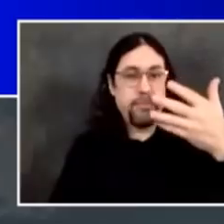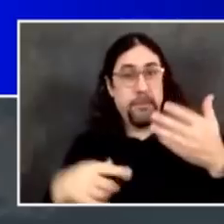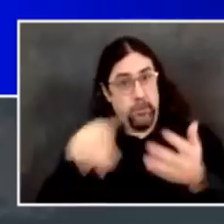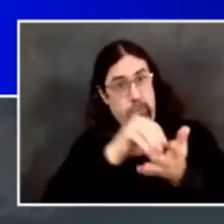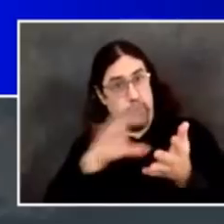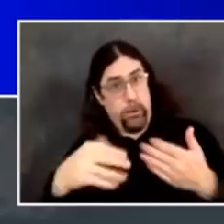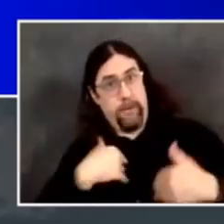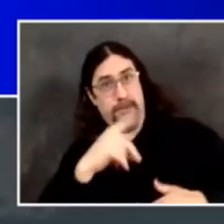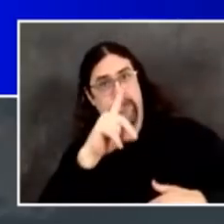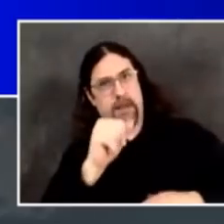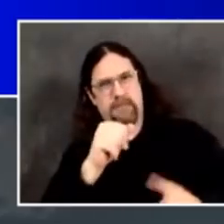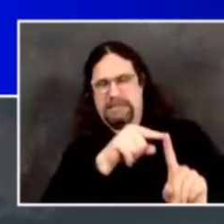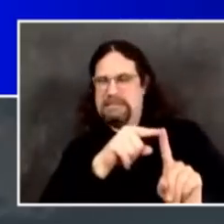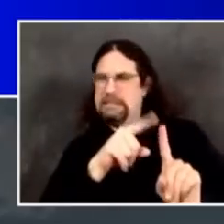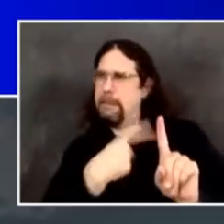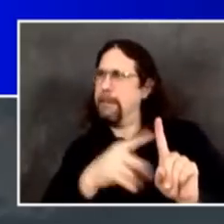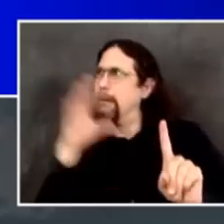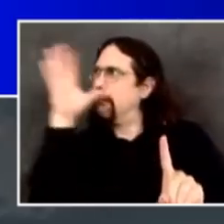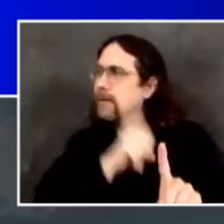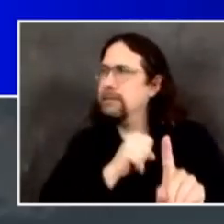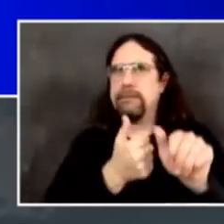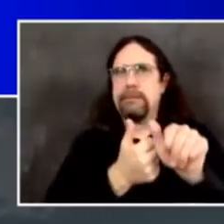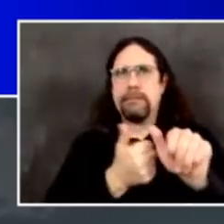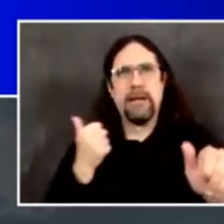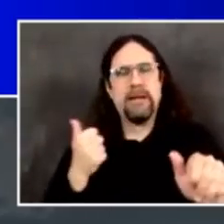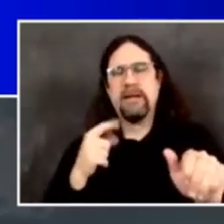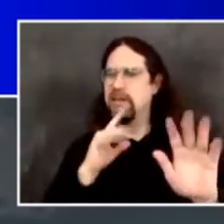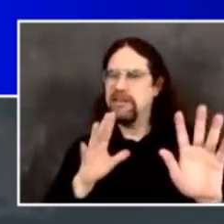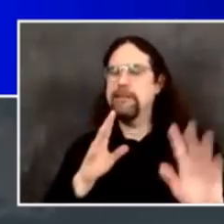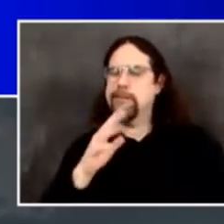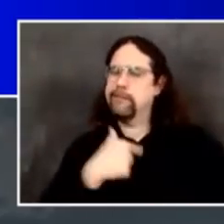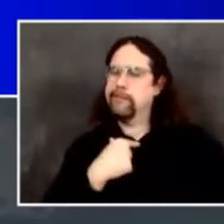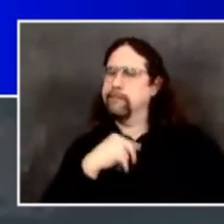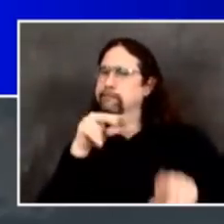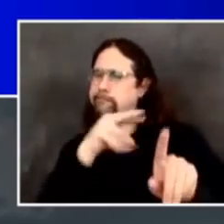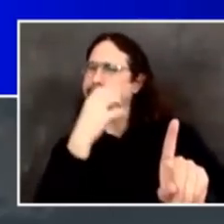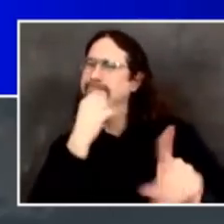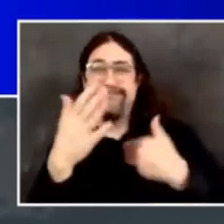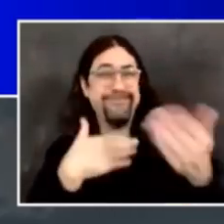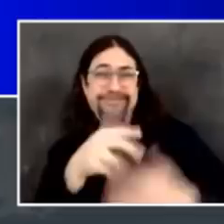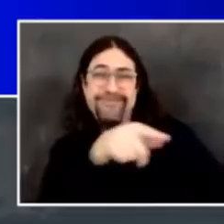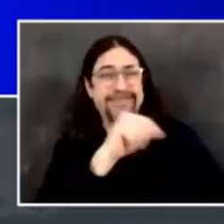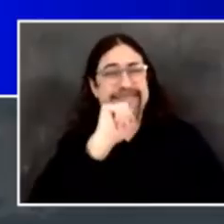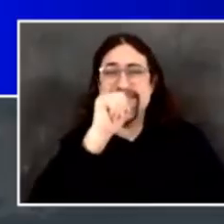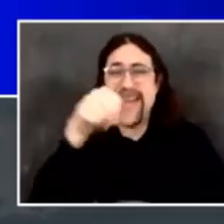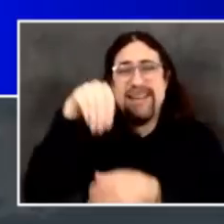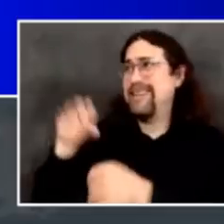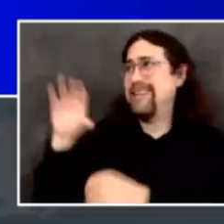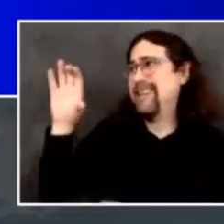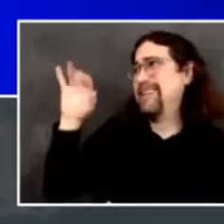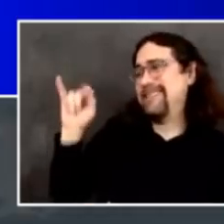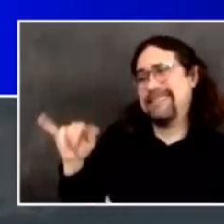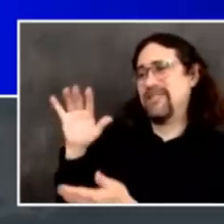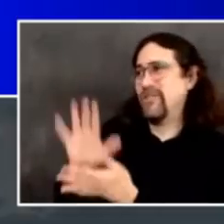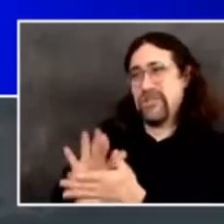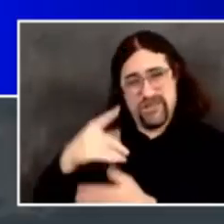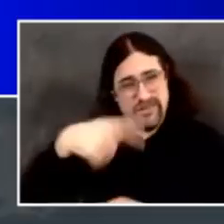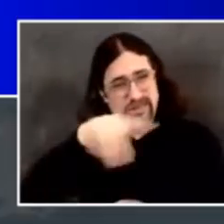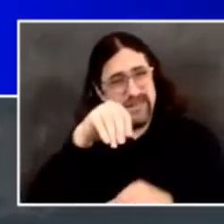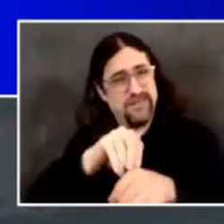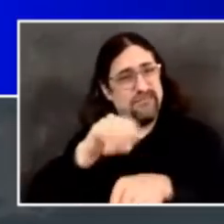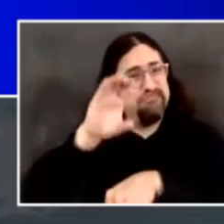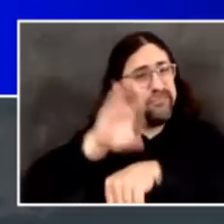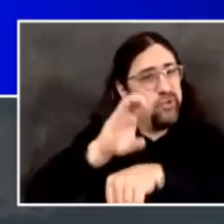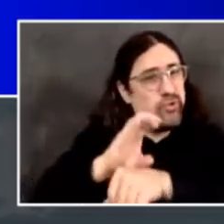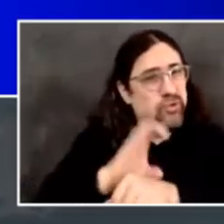provide free iPads for any students who have disabilities and are in our